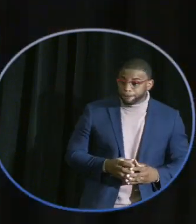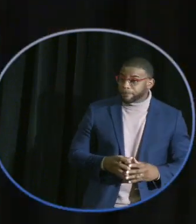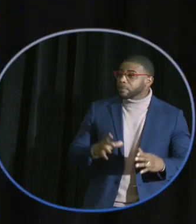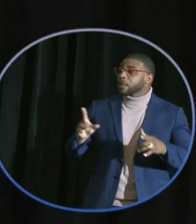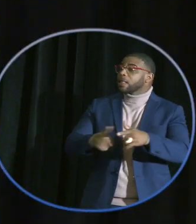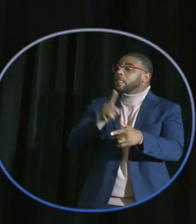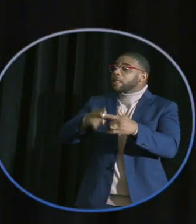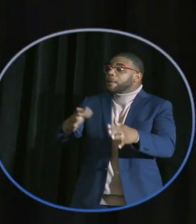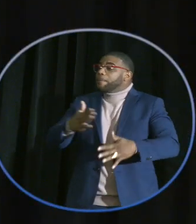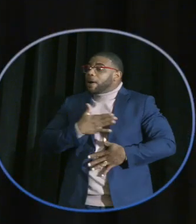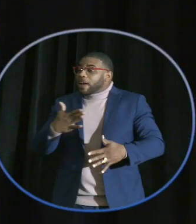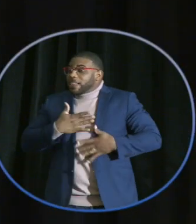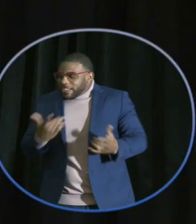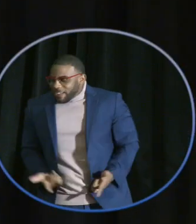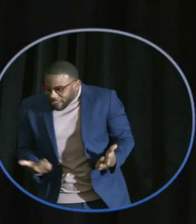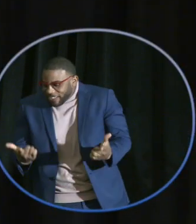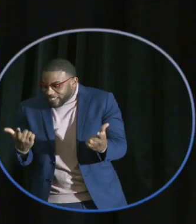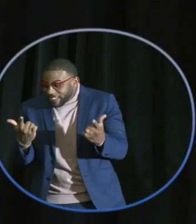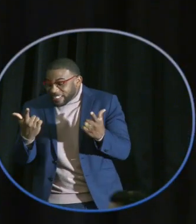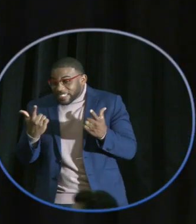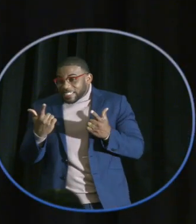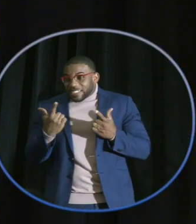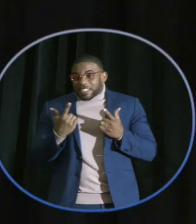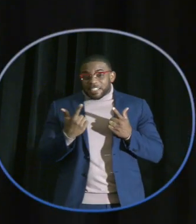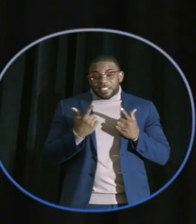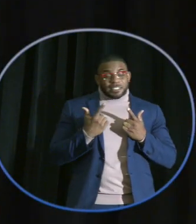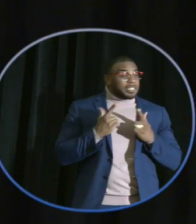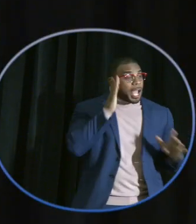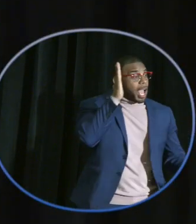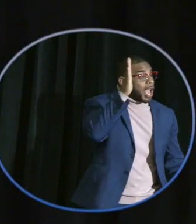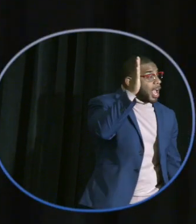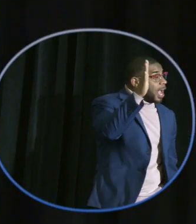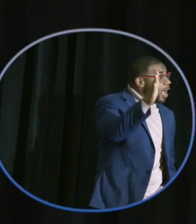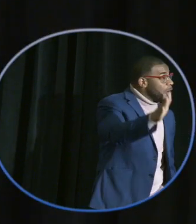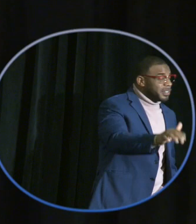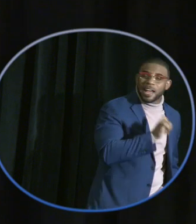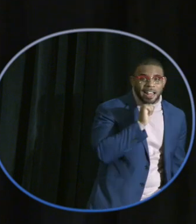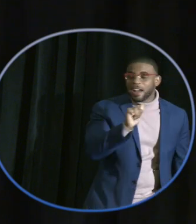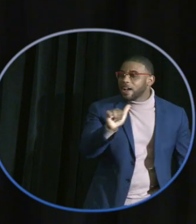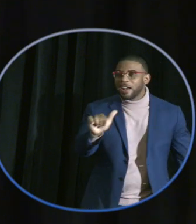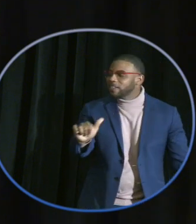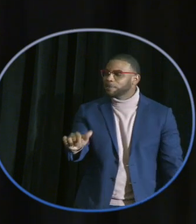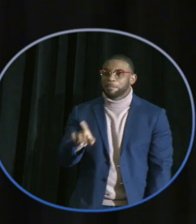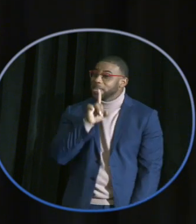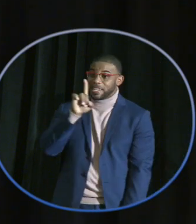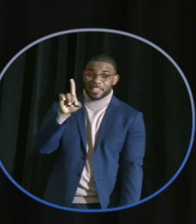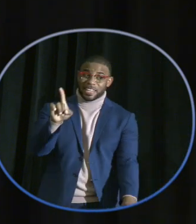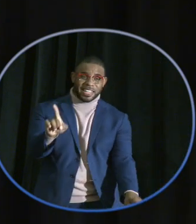vain. Then my living shall